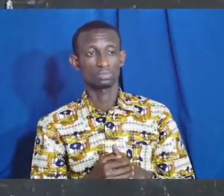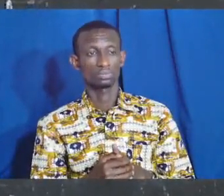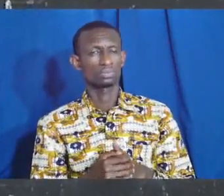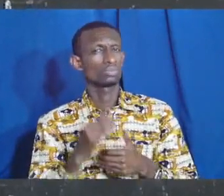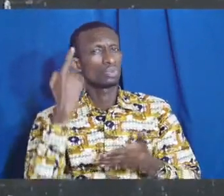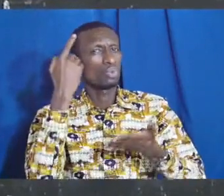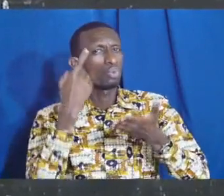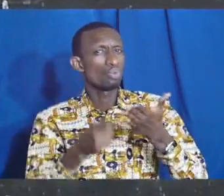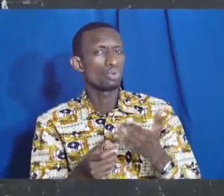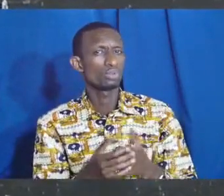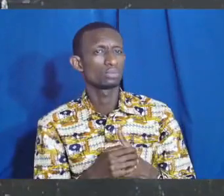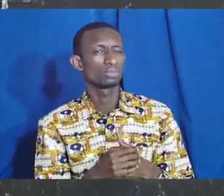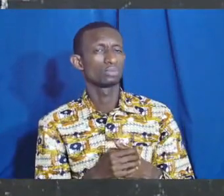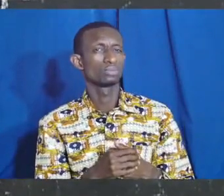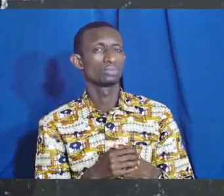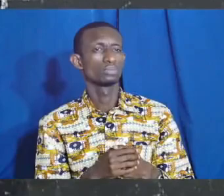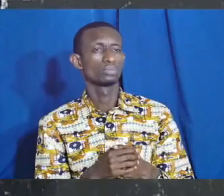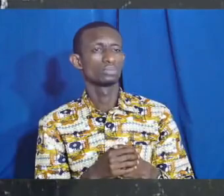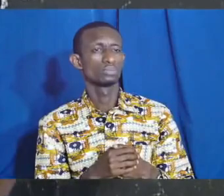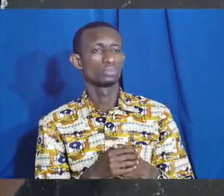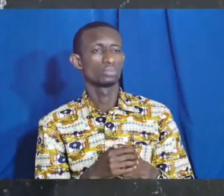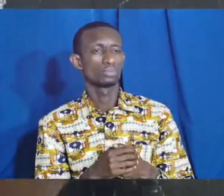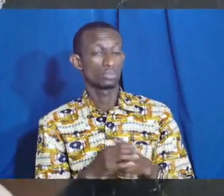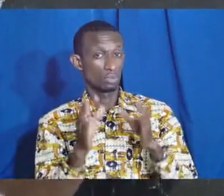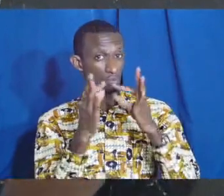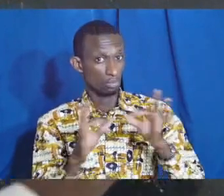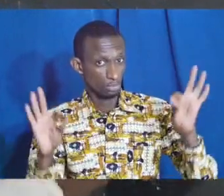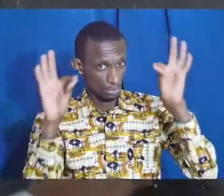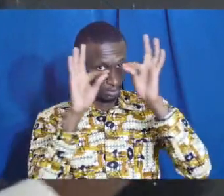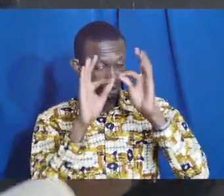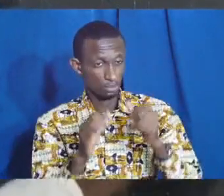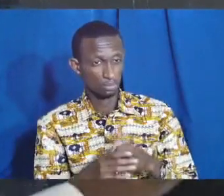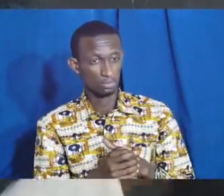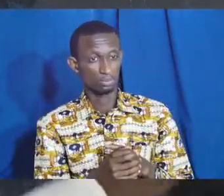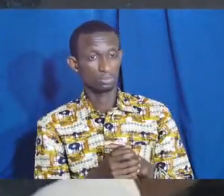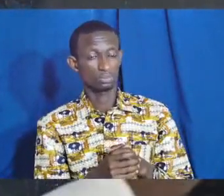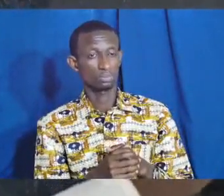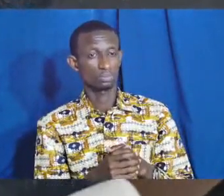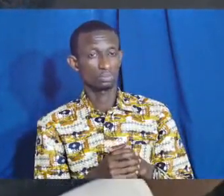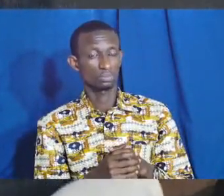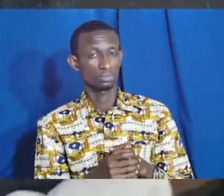what are the importances